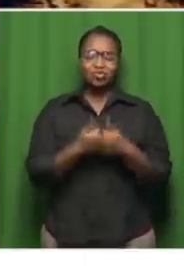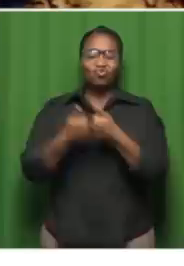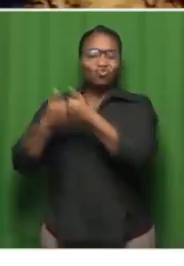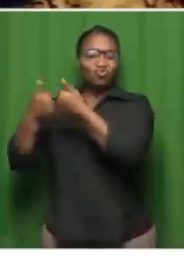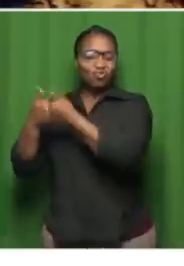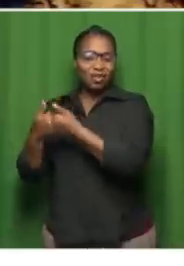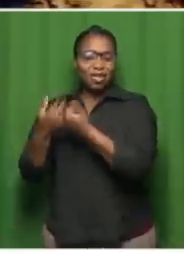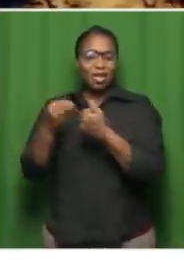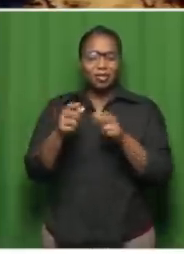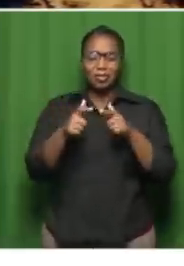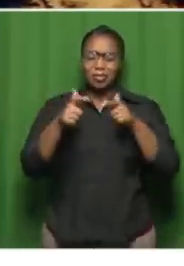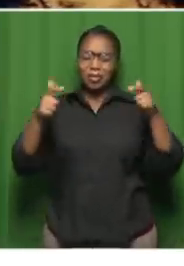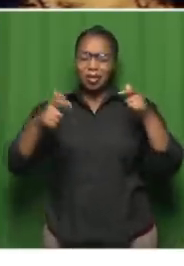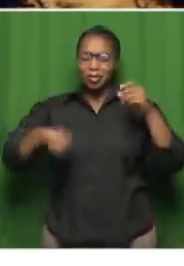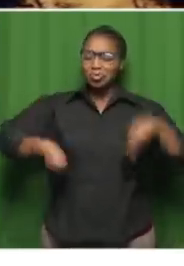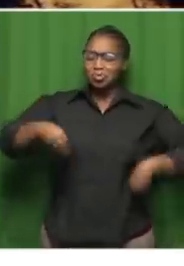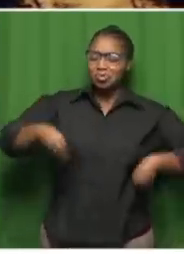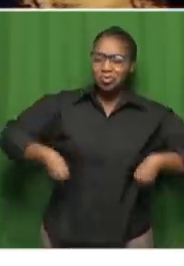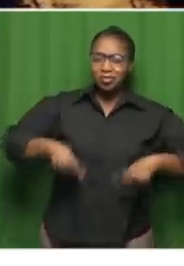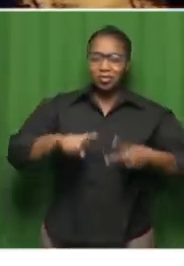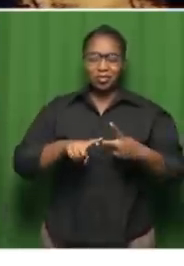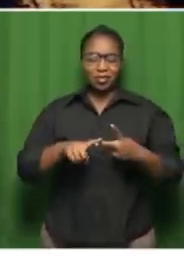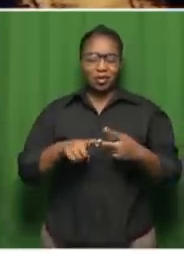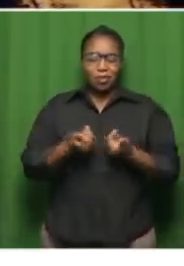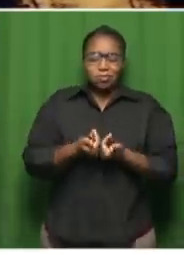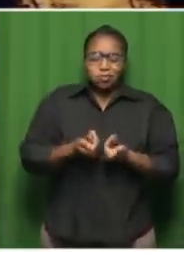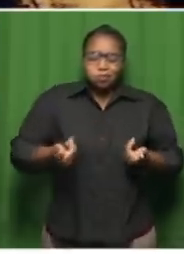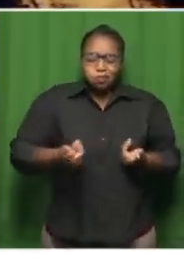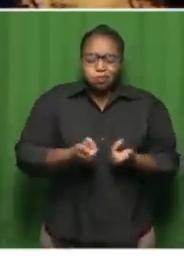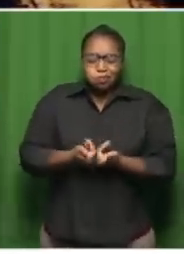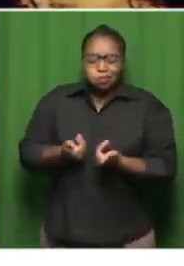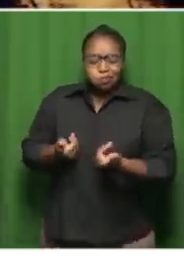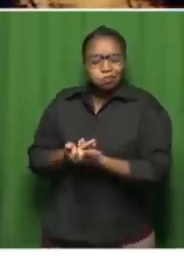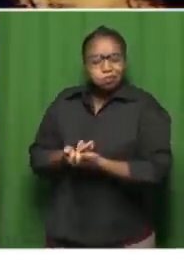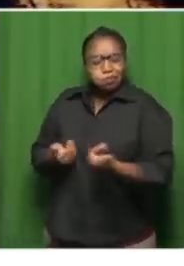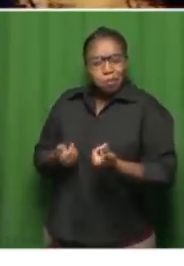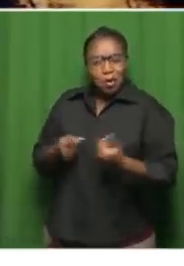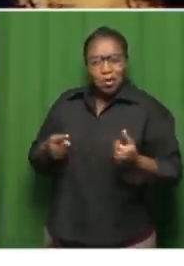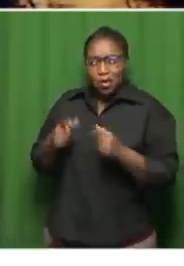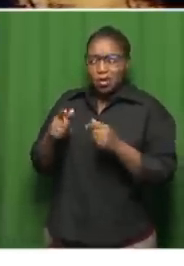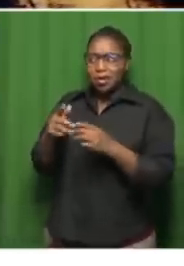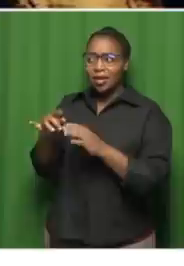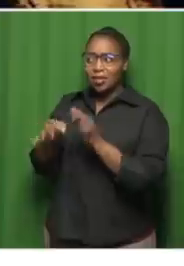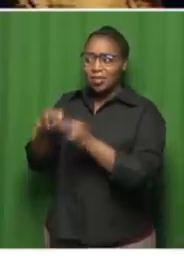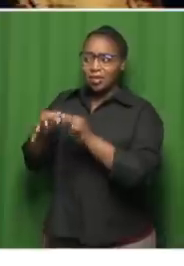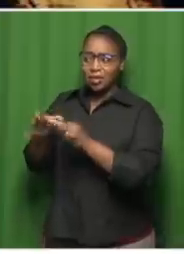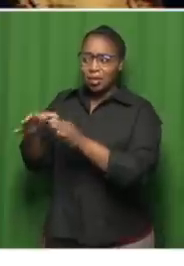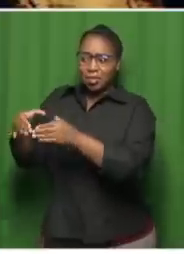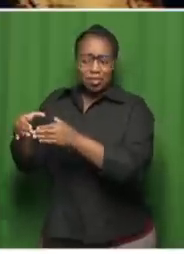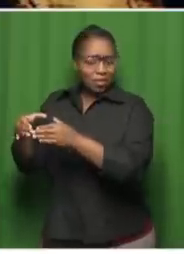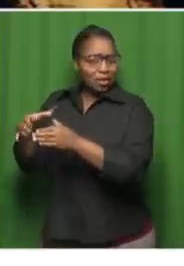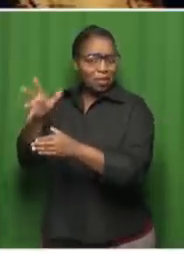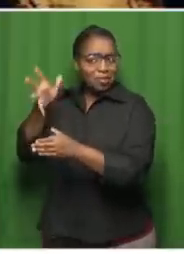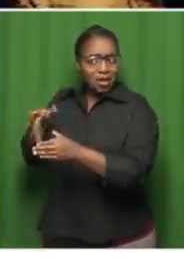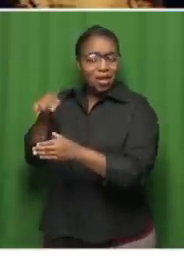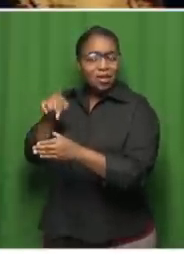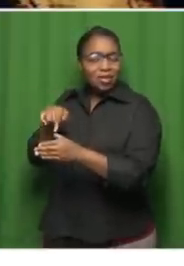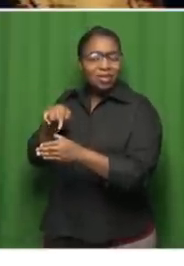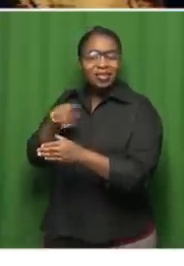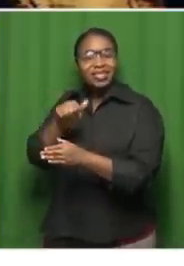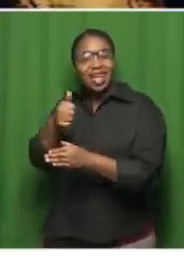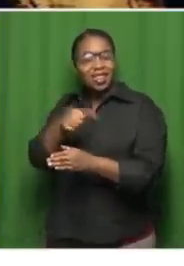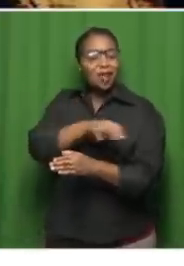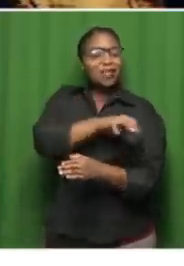mass corruption, grave divisions, not only in the broader party, but within some provinces and regions, dwindling number